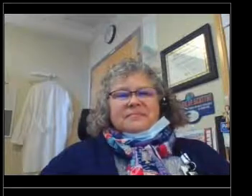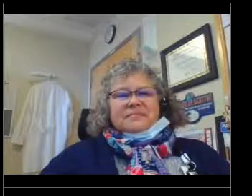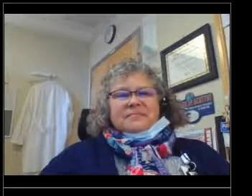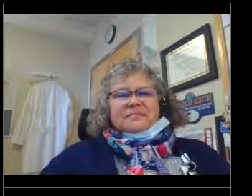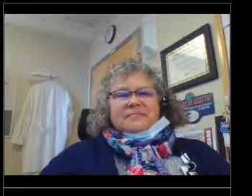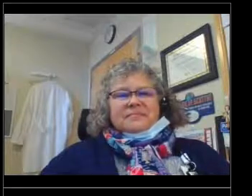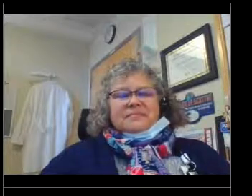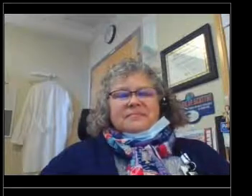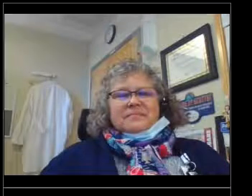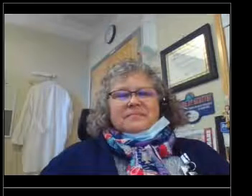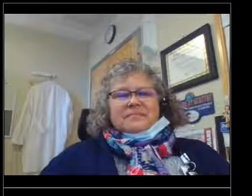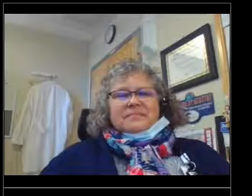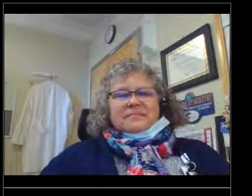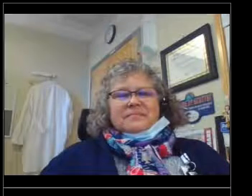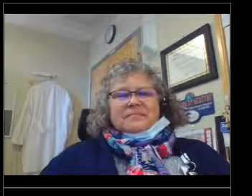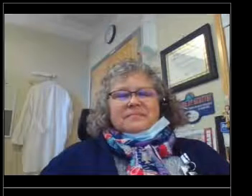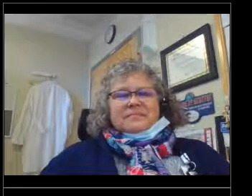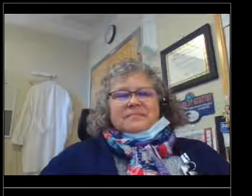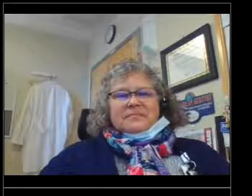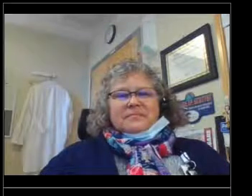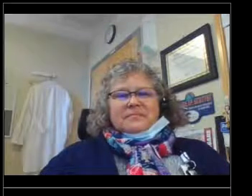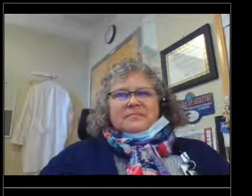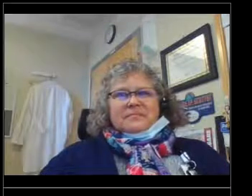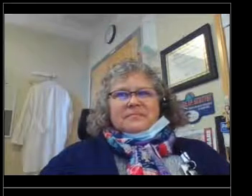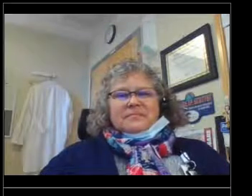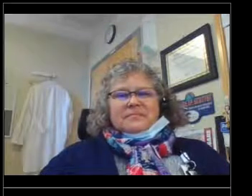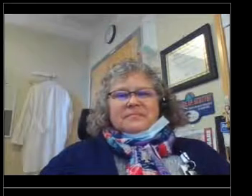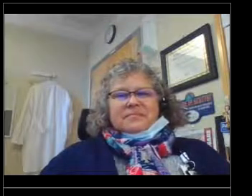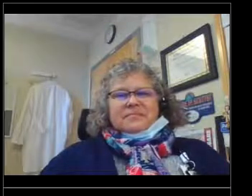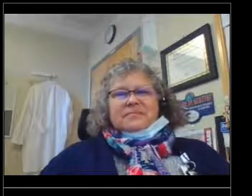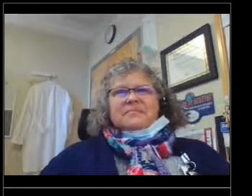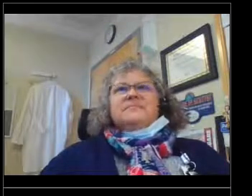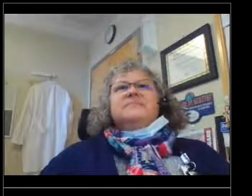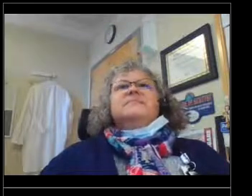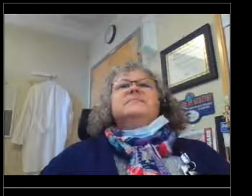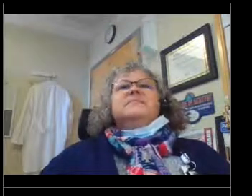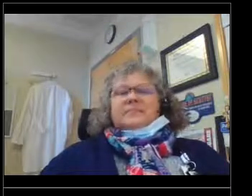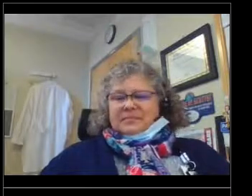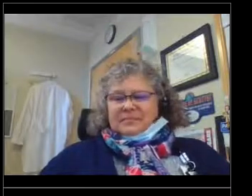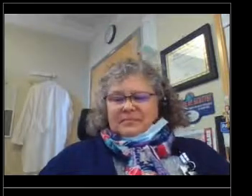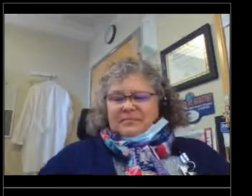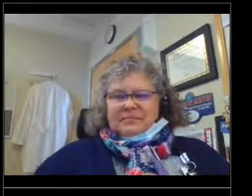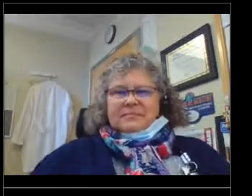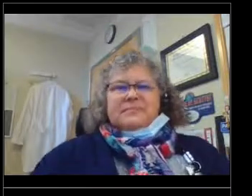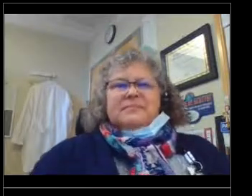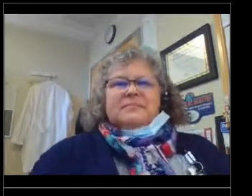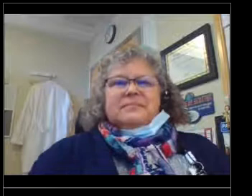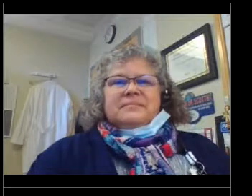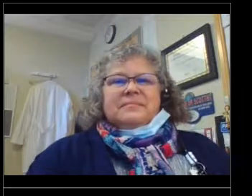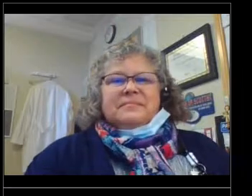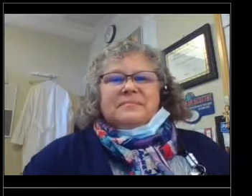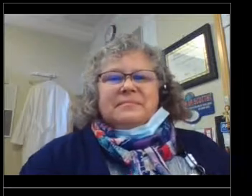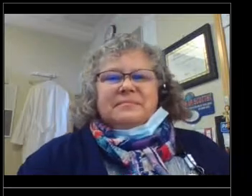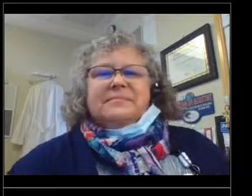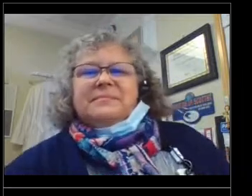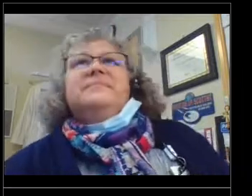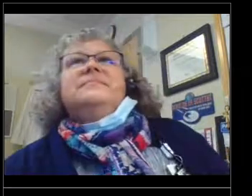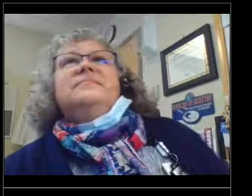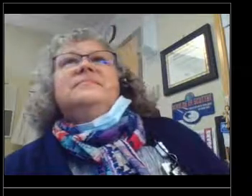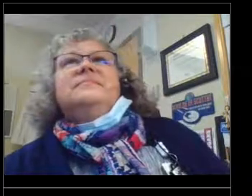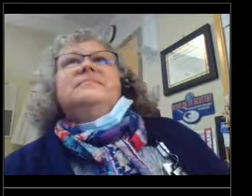supervising MD should be disciplined for not knowing what the PA was up to and not supervising well. Maybe no, and maybe it depends. So moving on to the